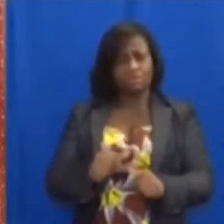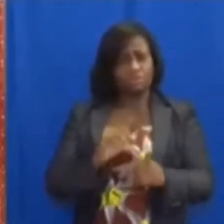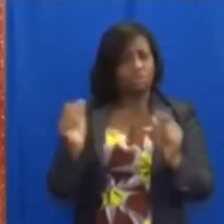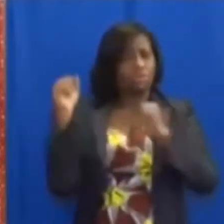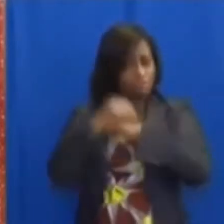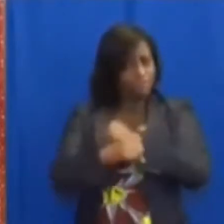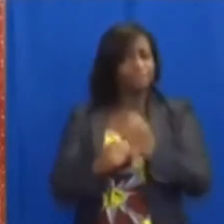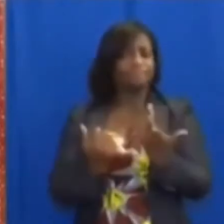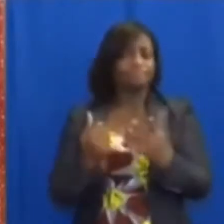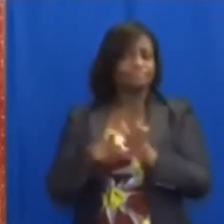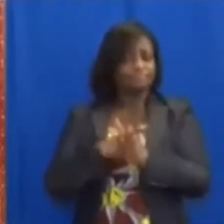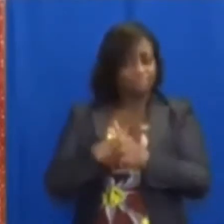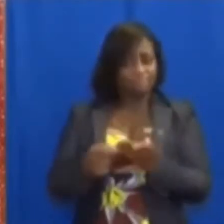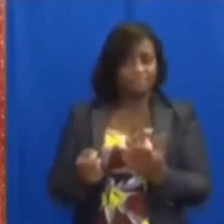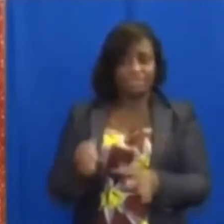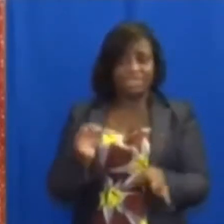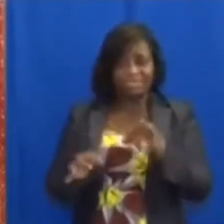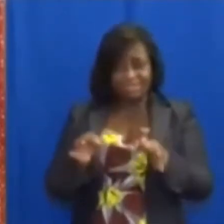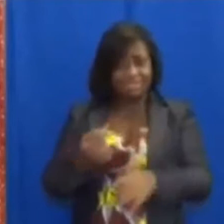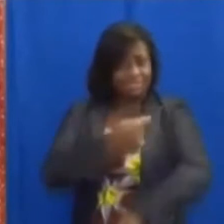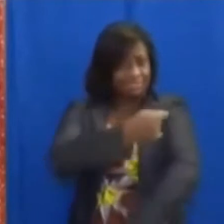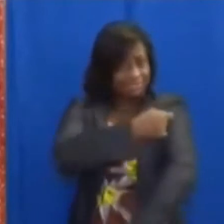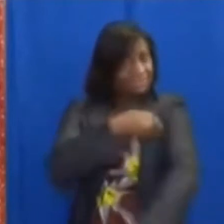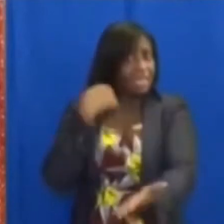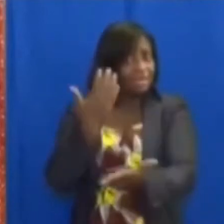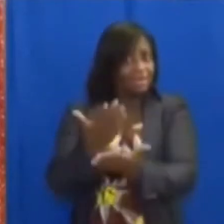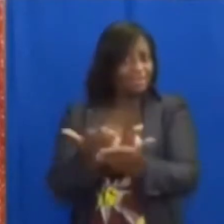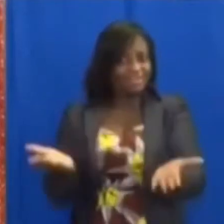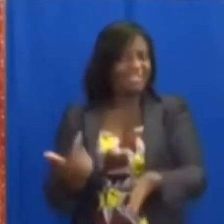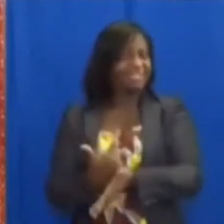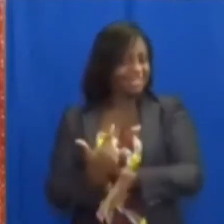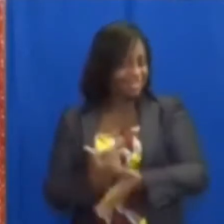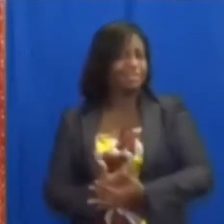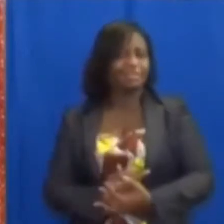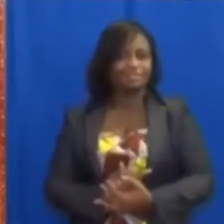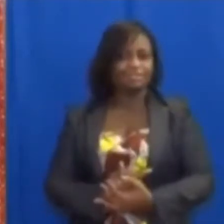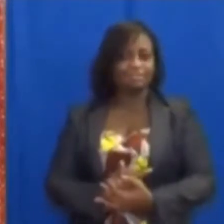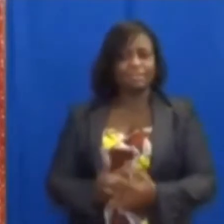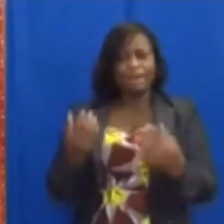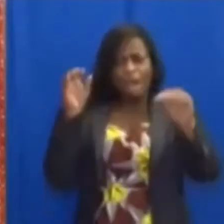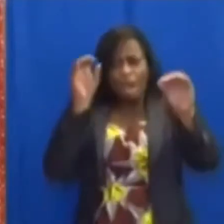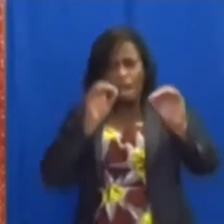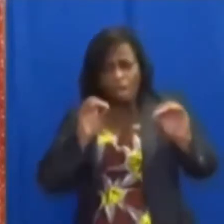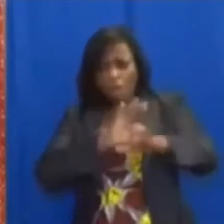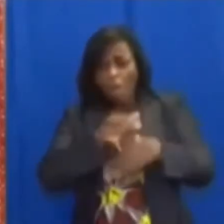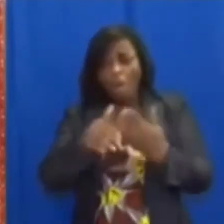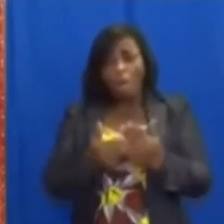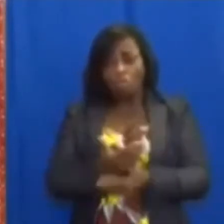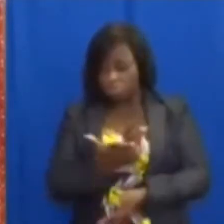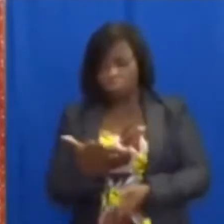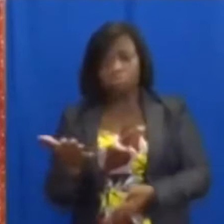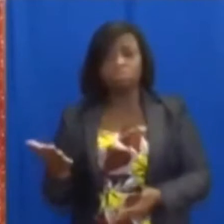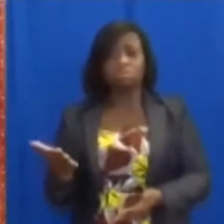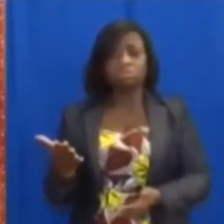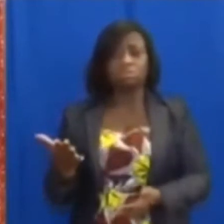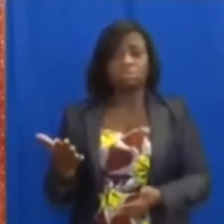of our warfare, even when the vaccines arrive in Ghana. By observing these protocols